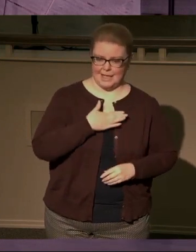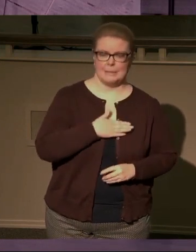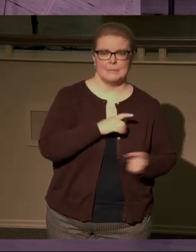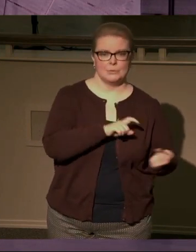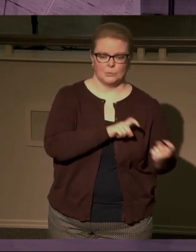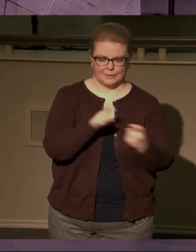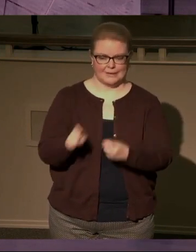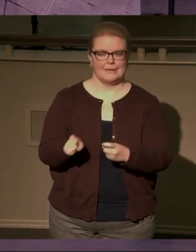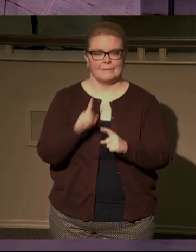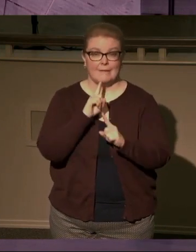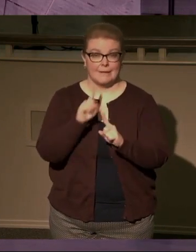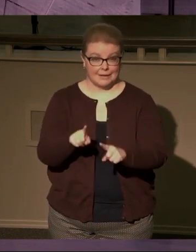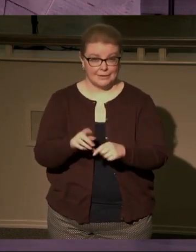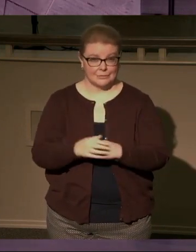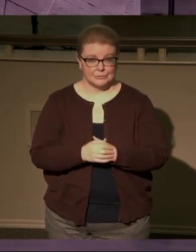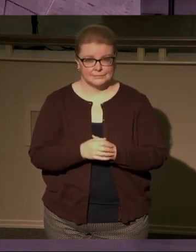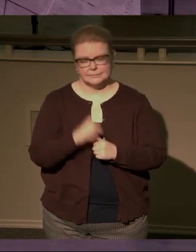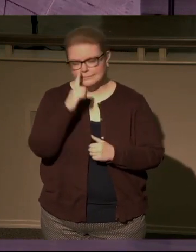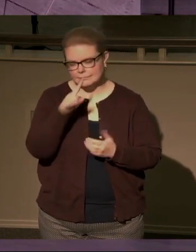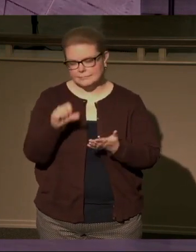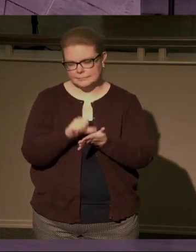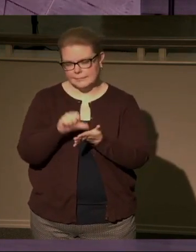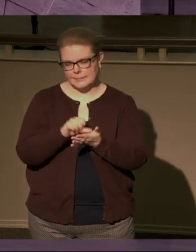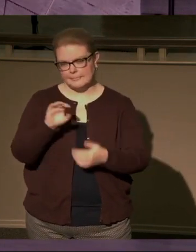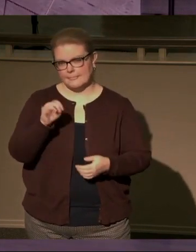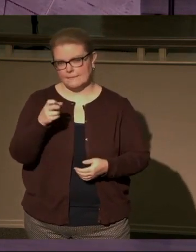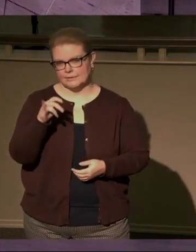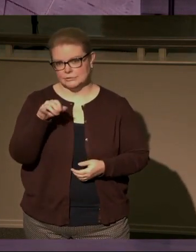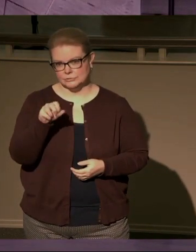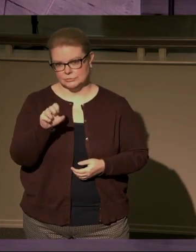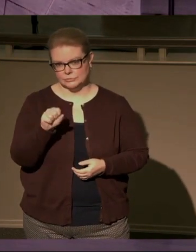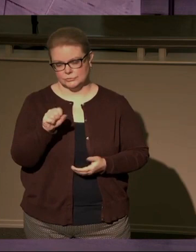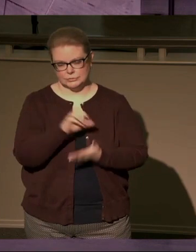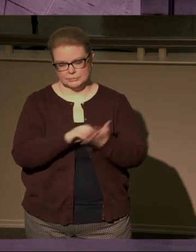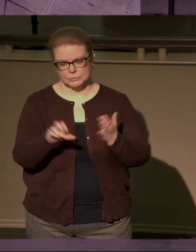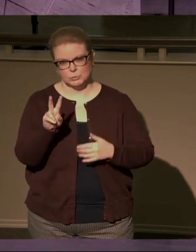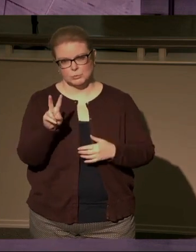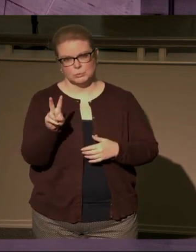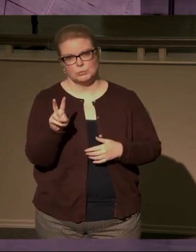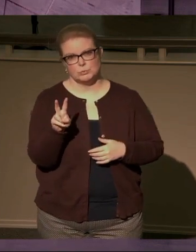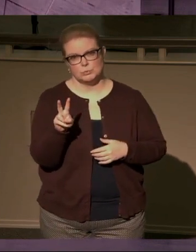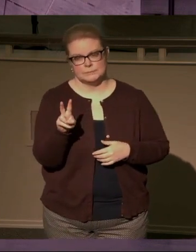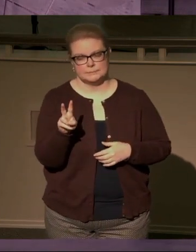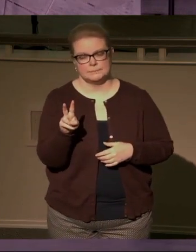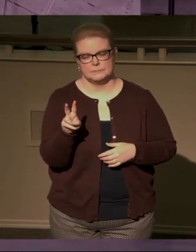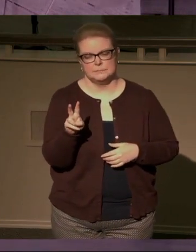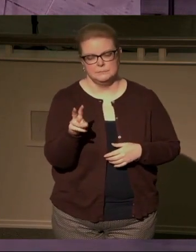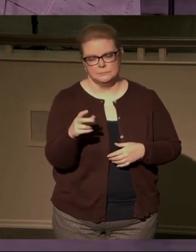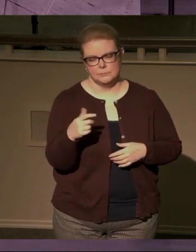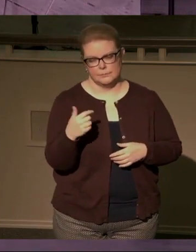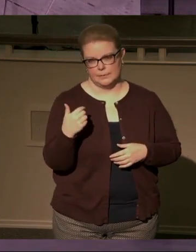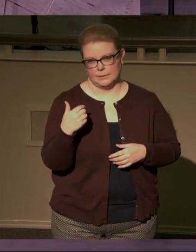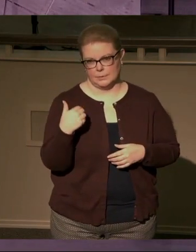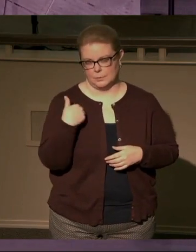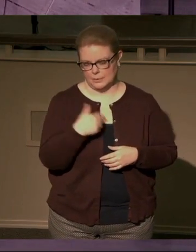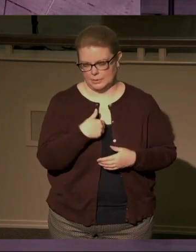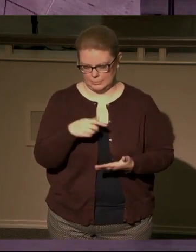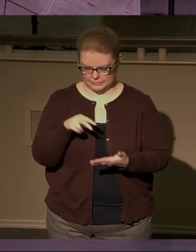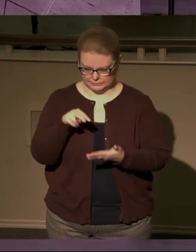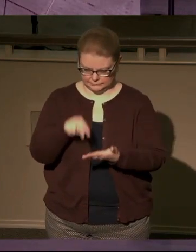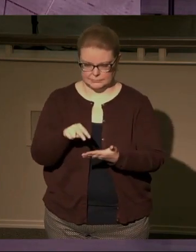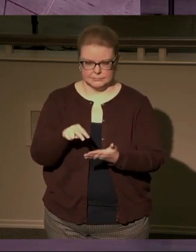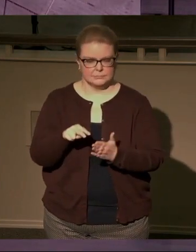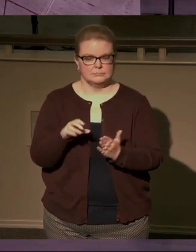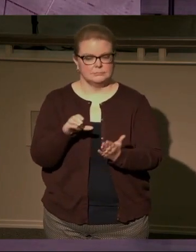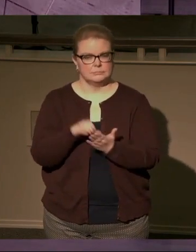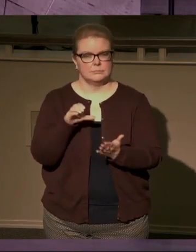an answer. I want you to turn to Ephesians chapter 2. Ephesians chapter 2, we're going to camp in verses 1 through 10. Ephesians